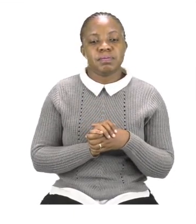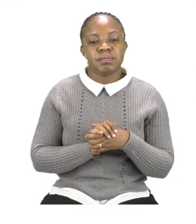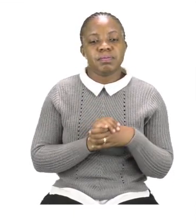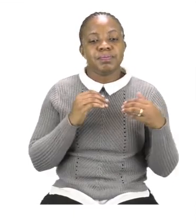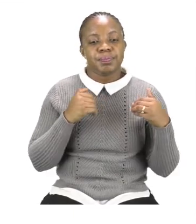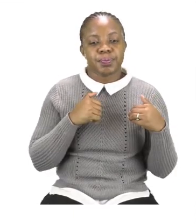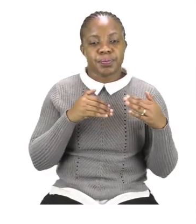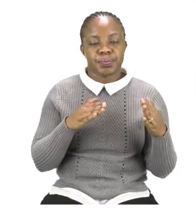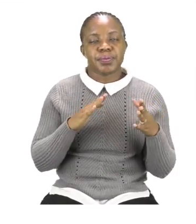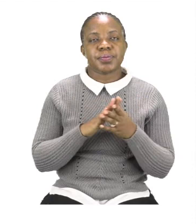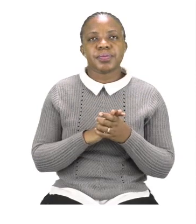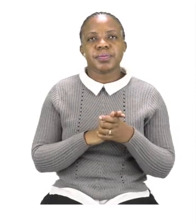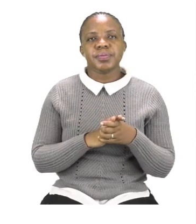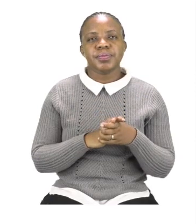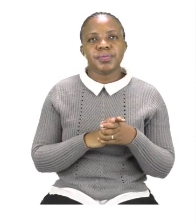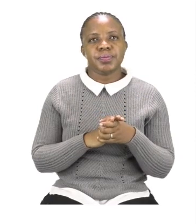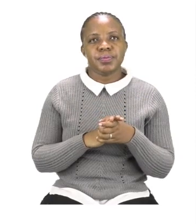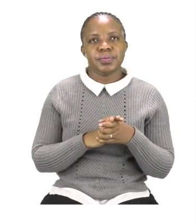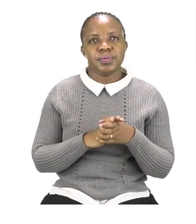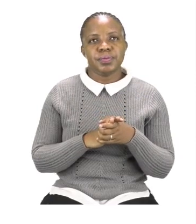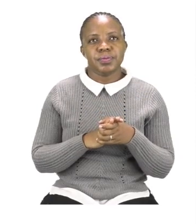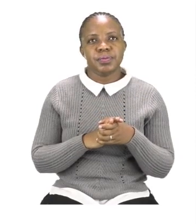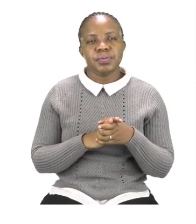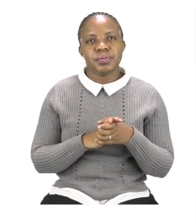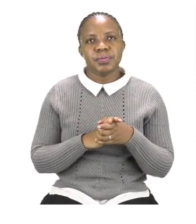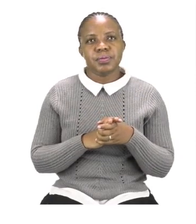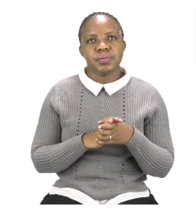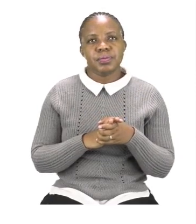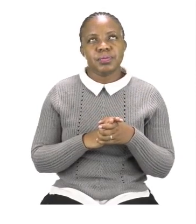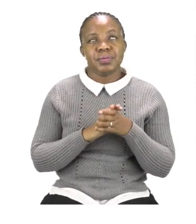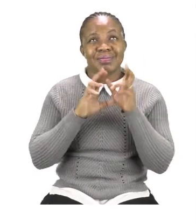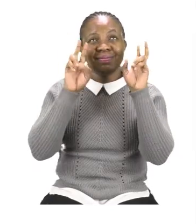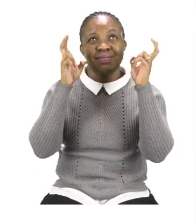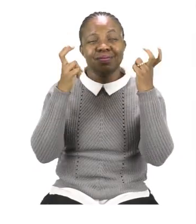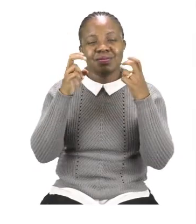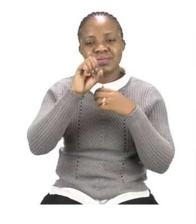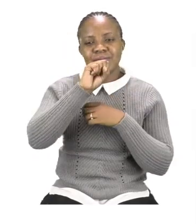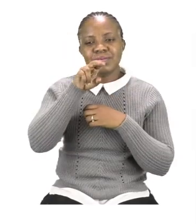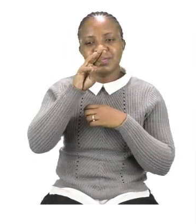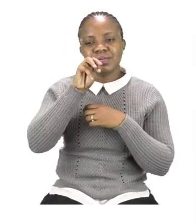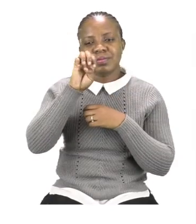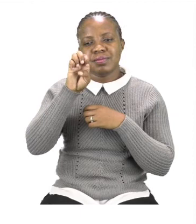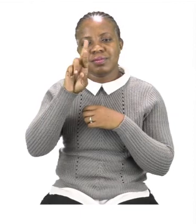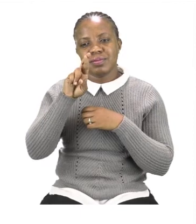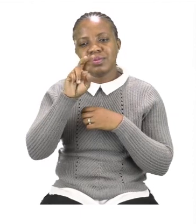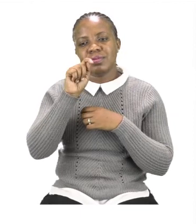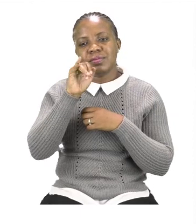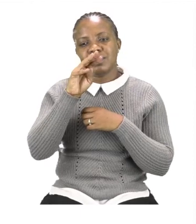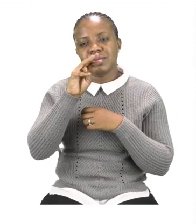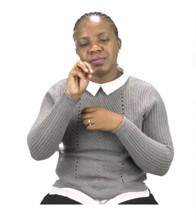girls? Let's go. The heading of our poem is Summertime.